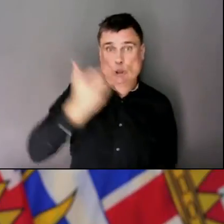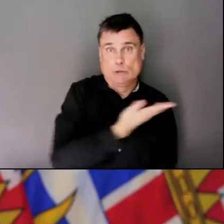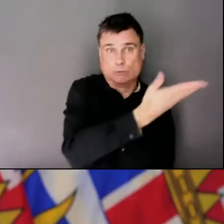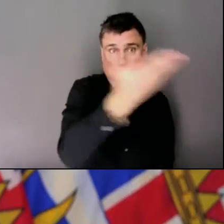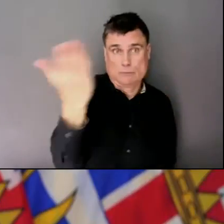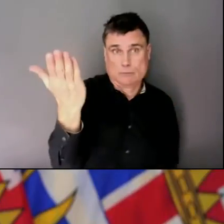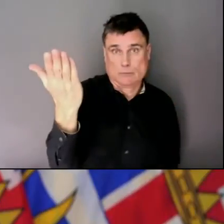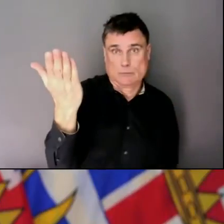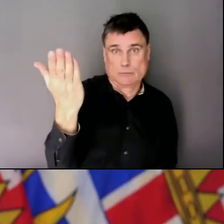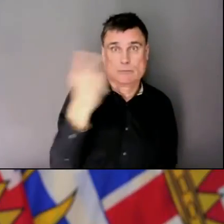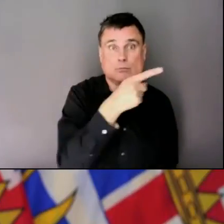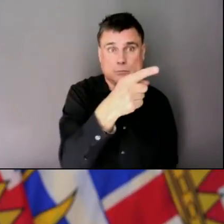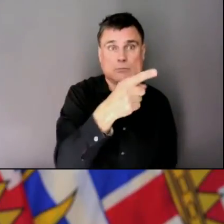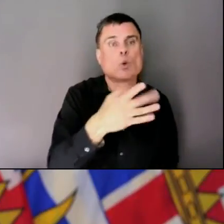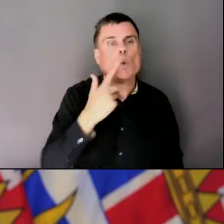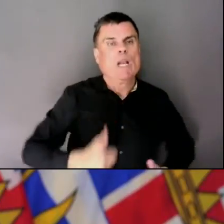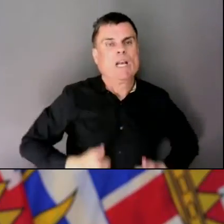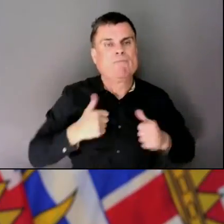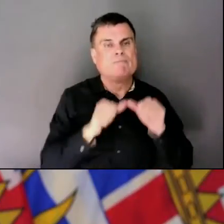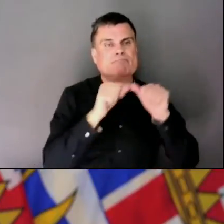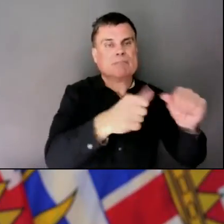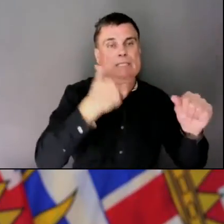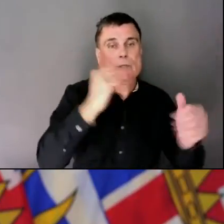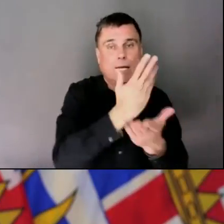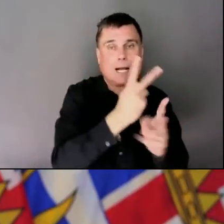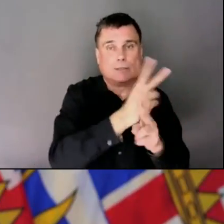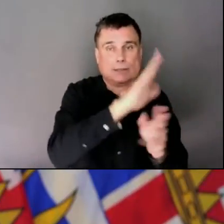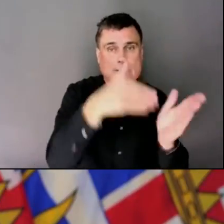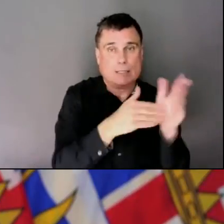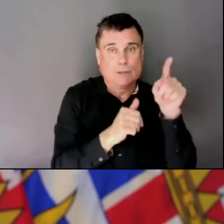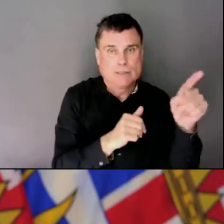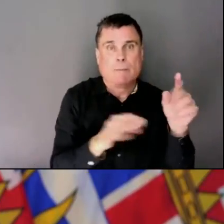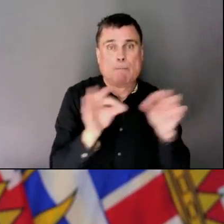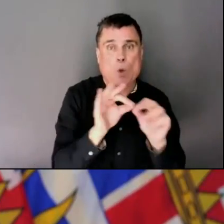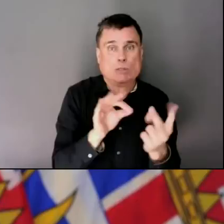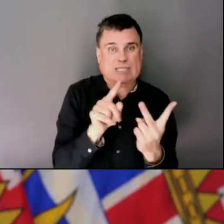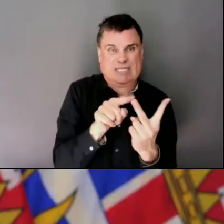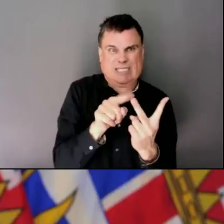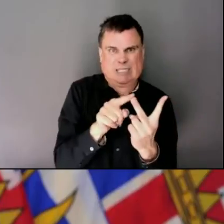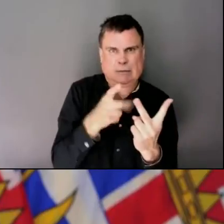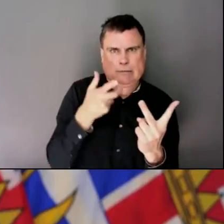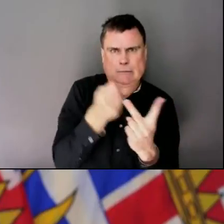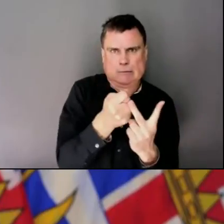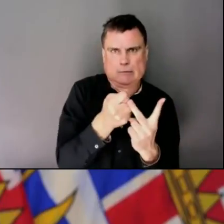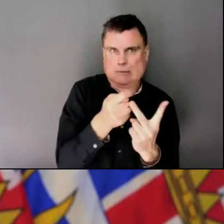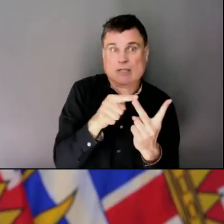to get their second dose in a shorter time frame. So in that case,